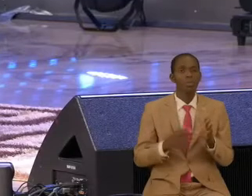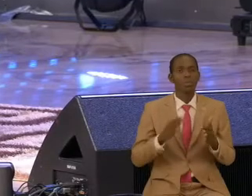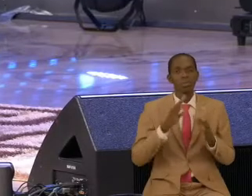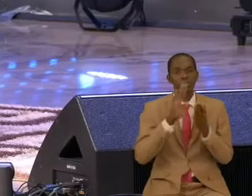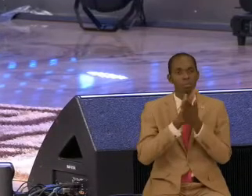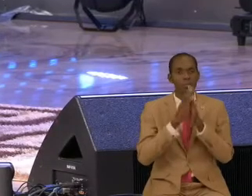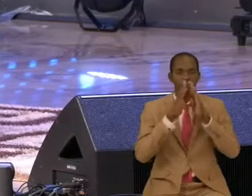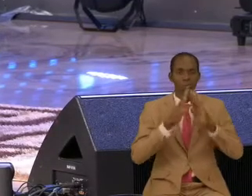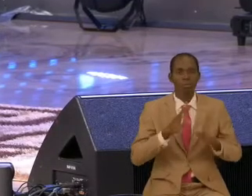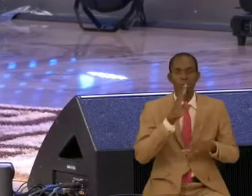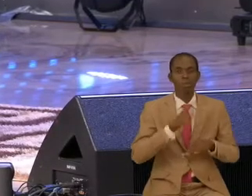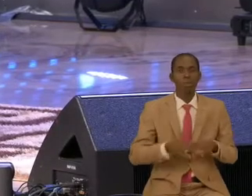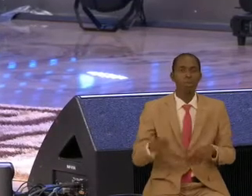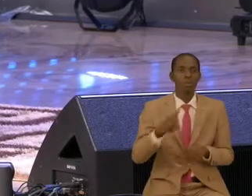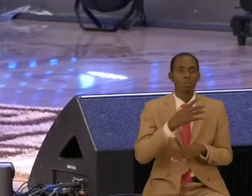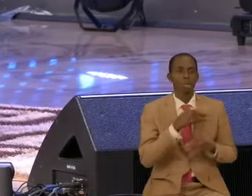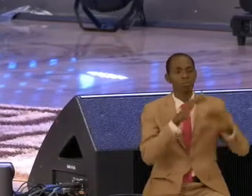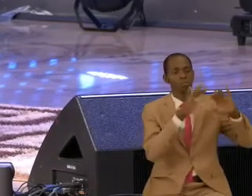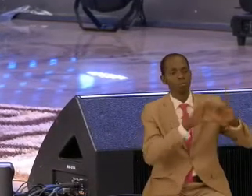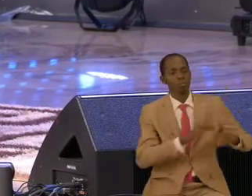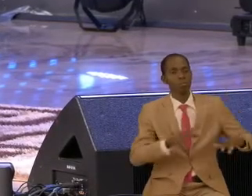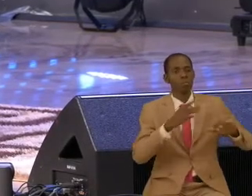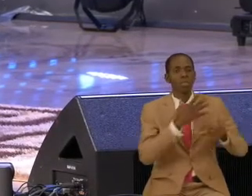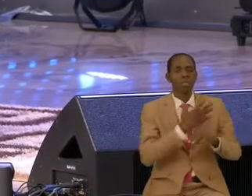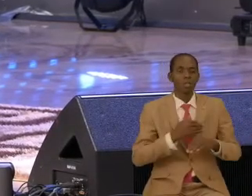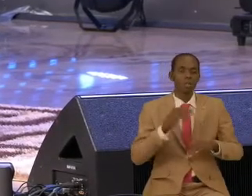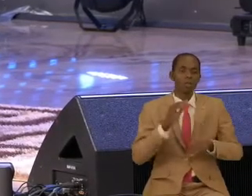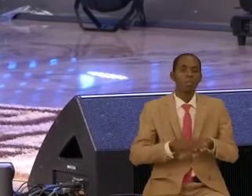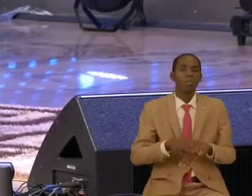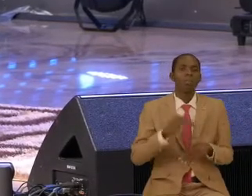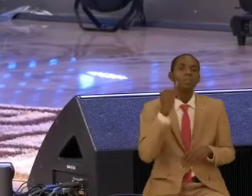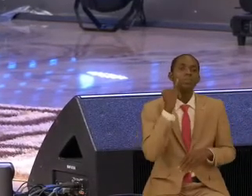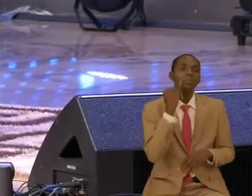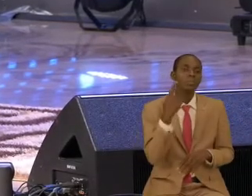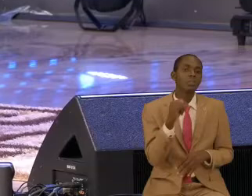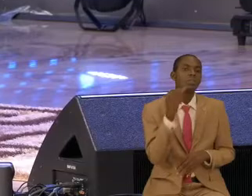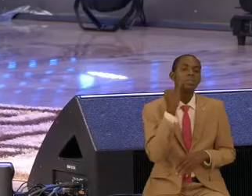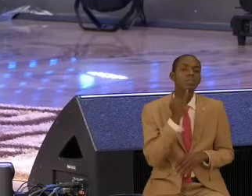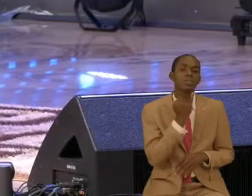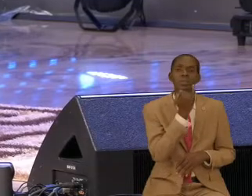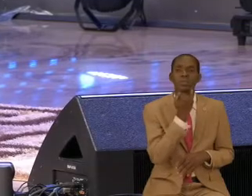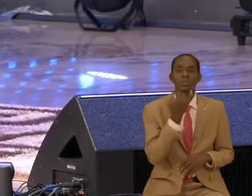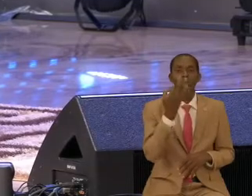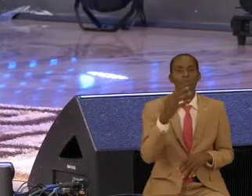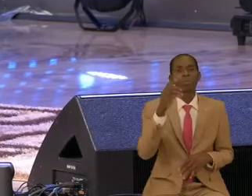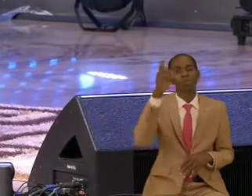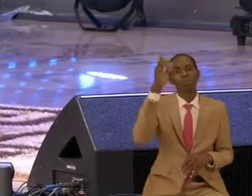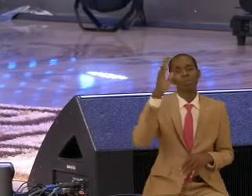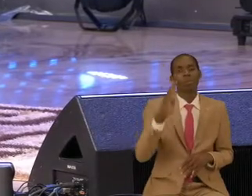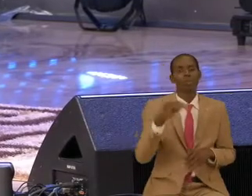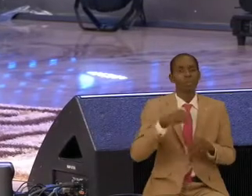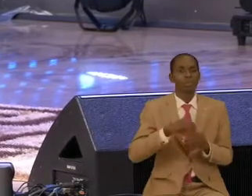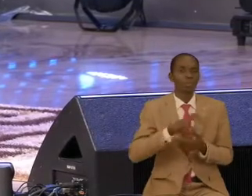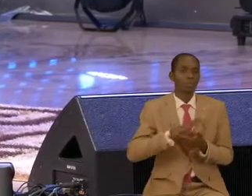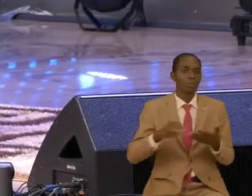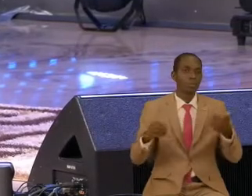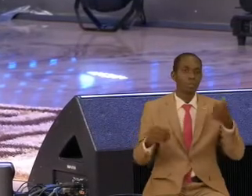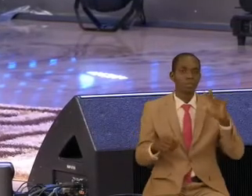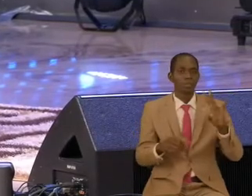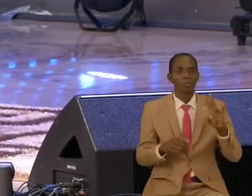them, and mercy and upon the Israel of God. Verse